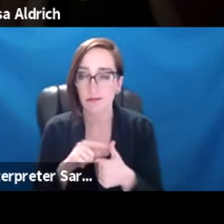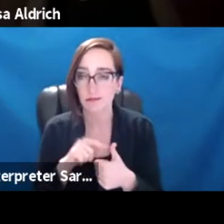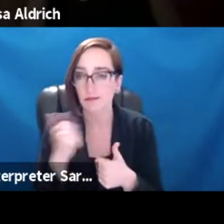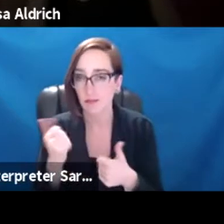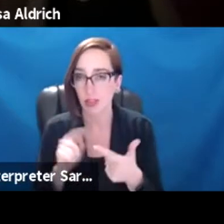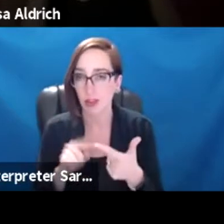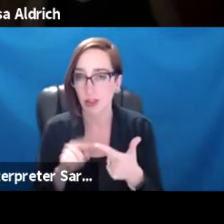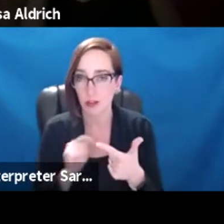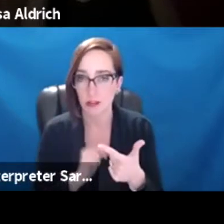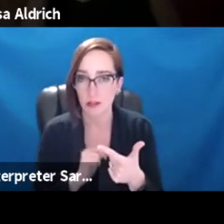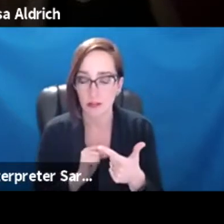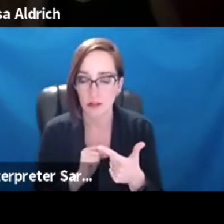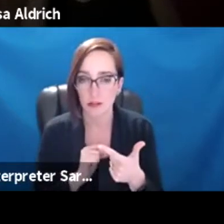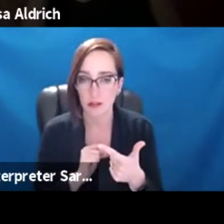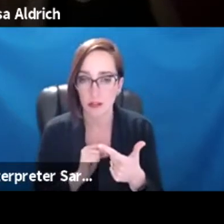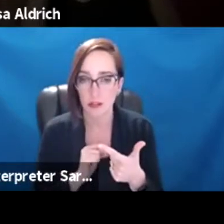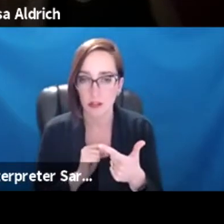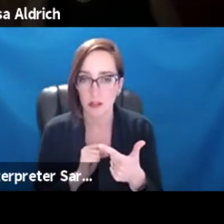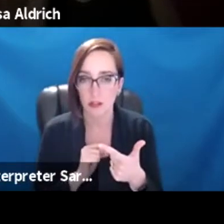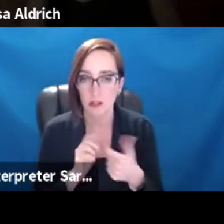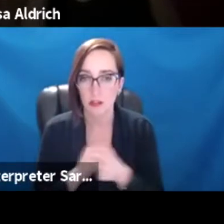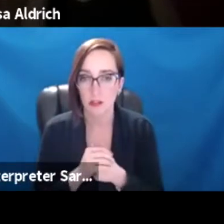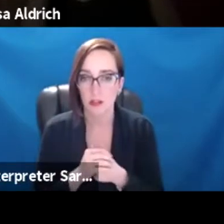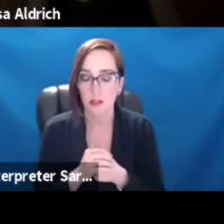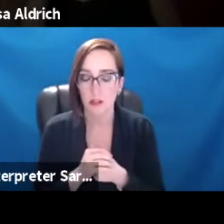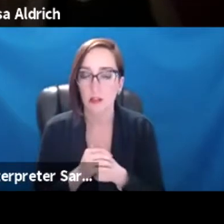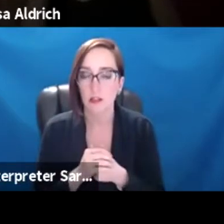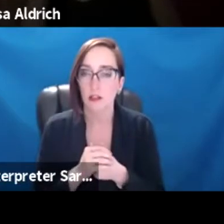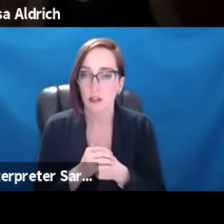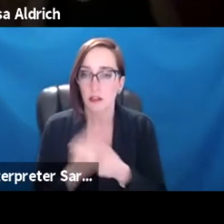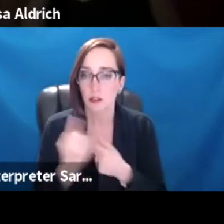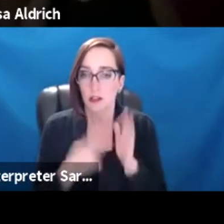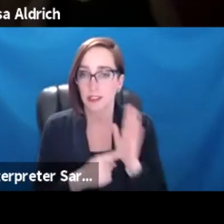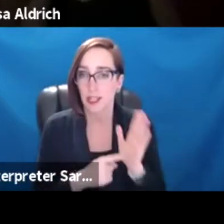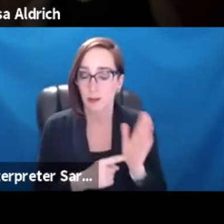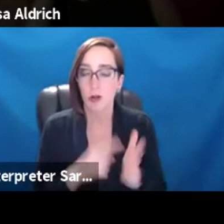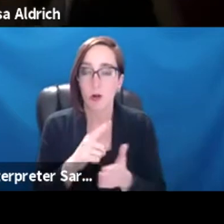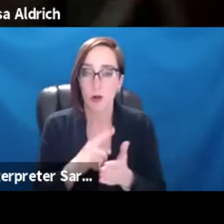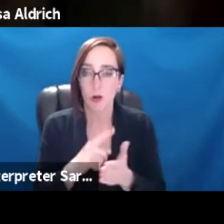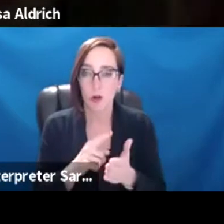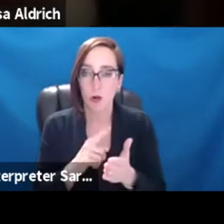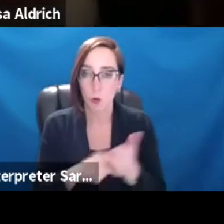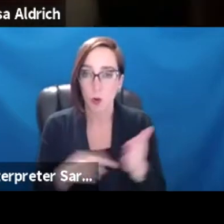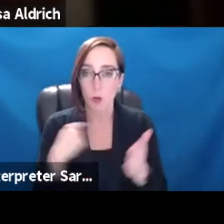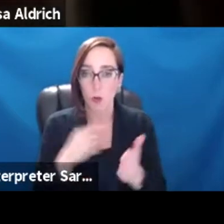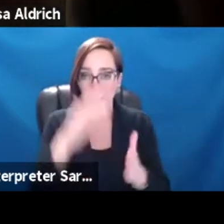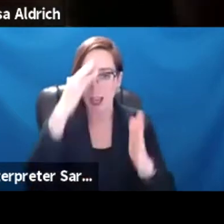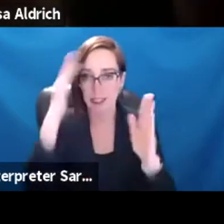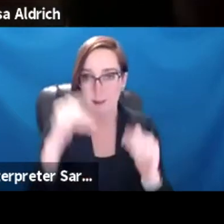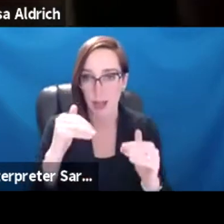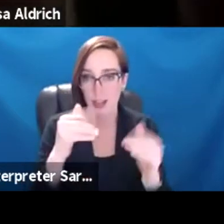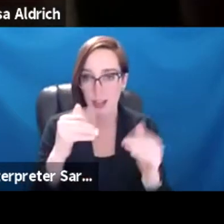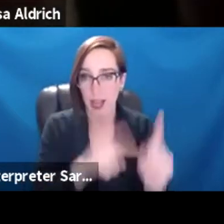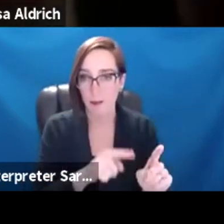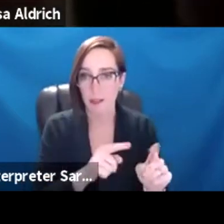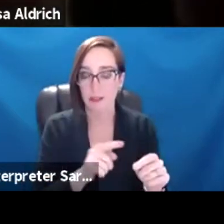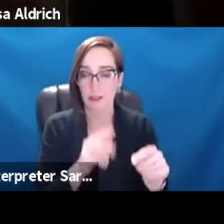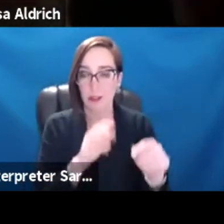grief is what we expected and did not receive. This could be many things.